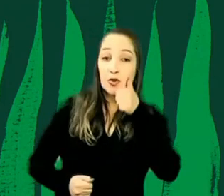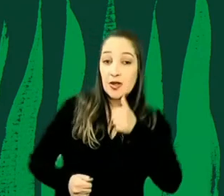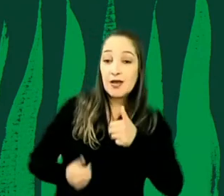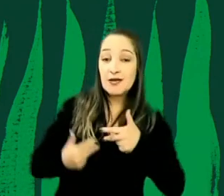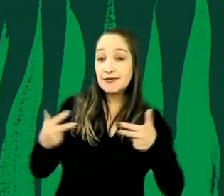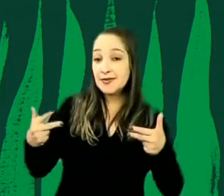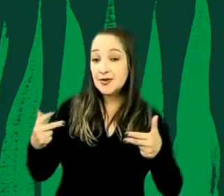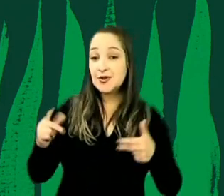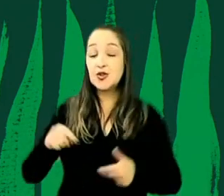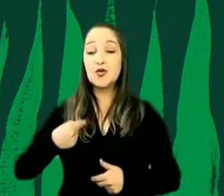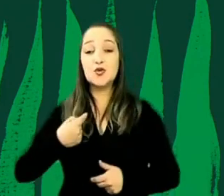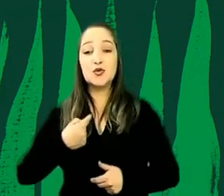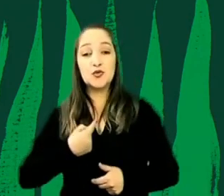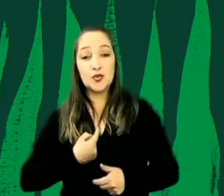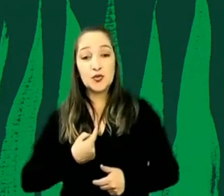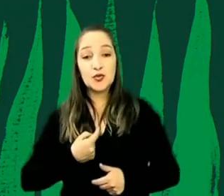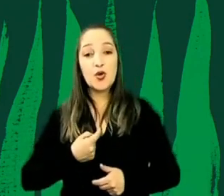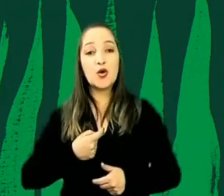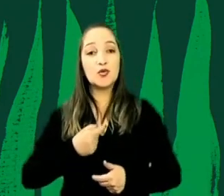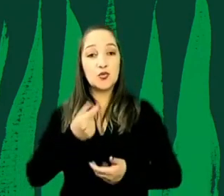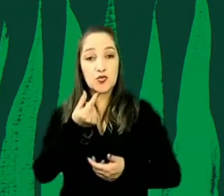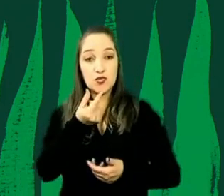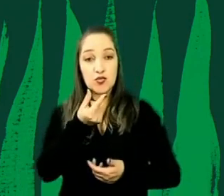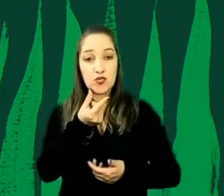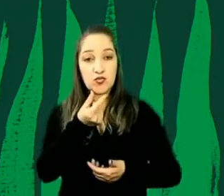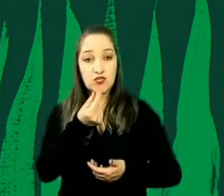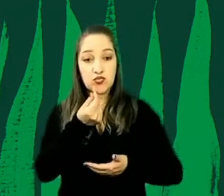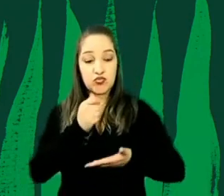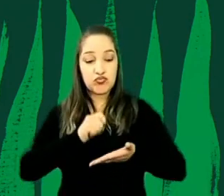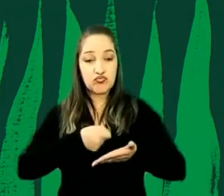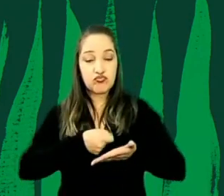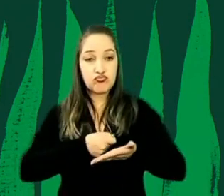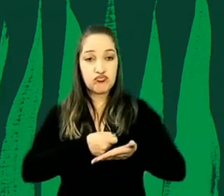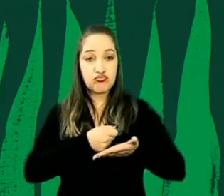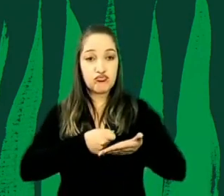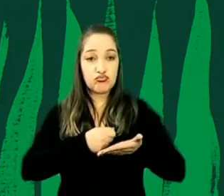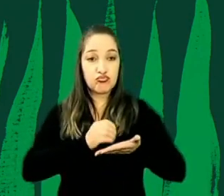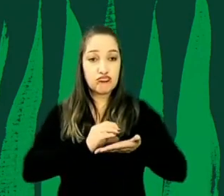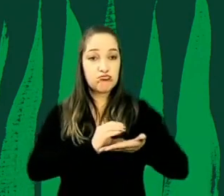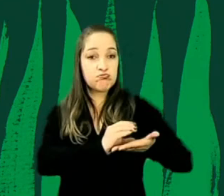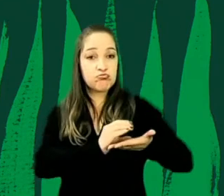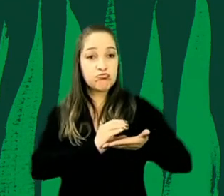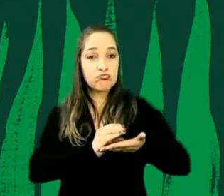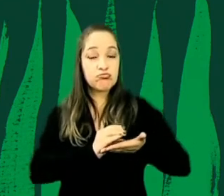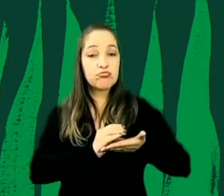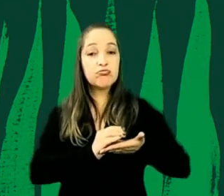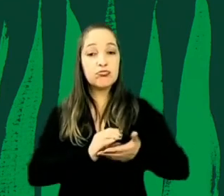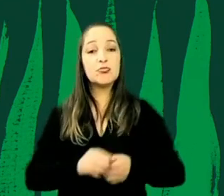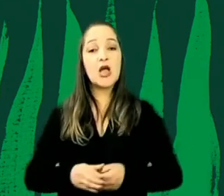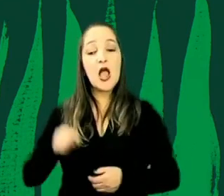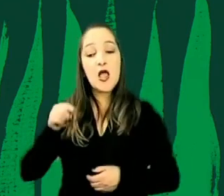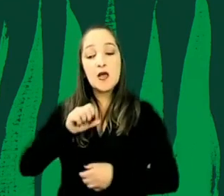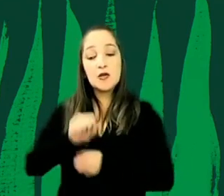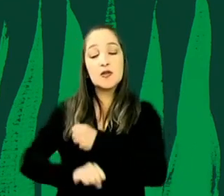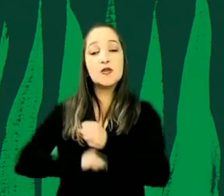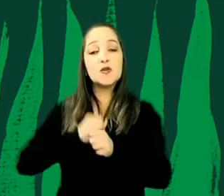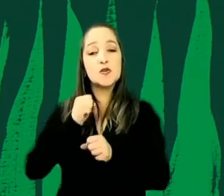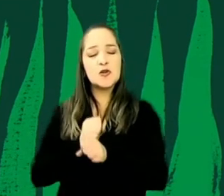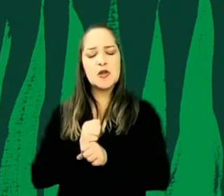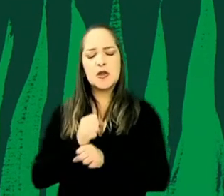women called Quilombo, where it's self-financed. Quilombo this year